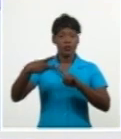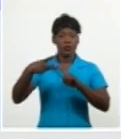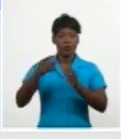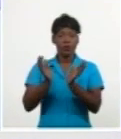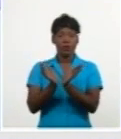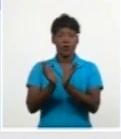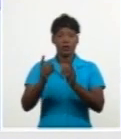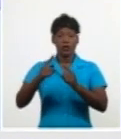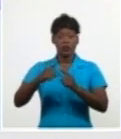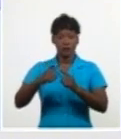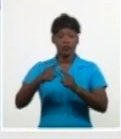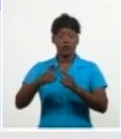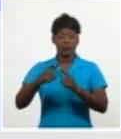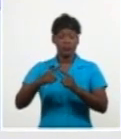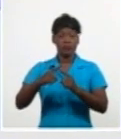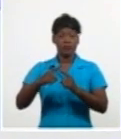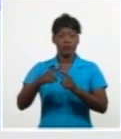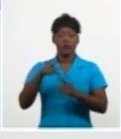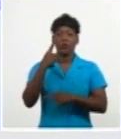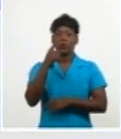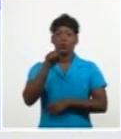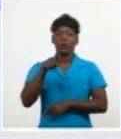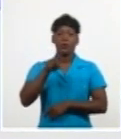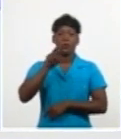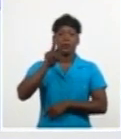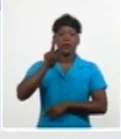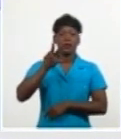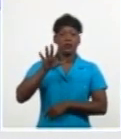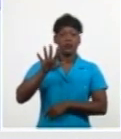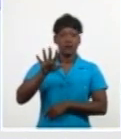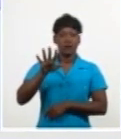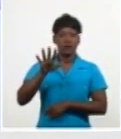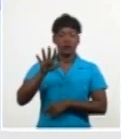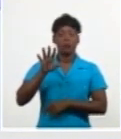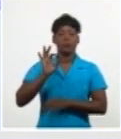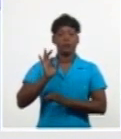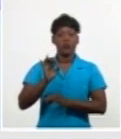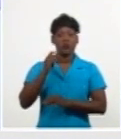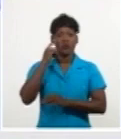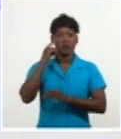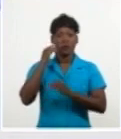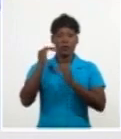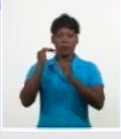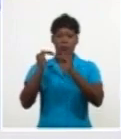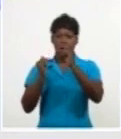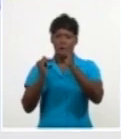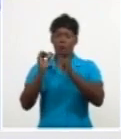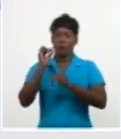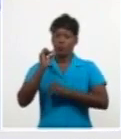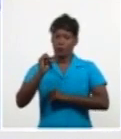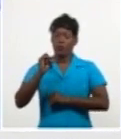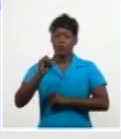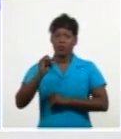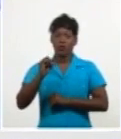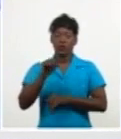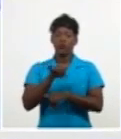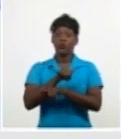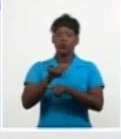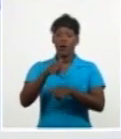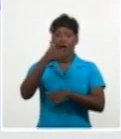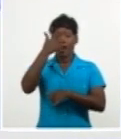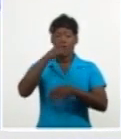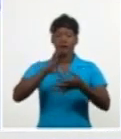of 1.25. It is down from yesterday's rate, as well as Artemisa with a rate